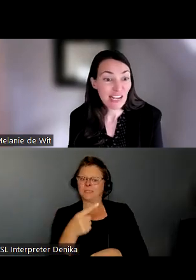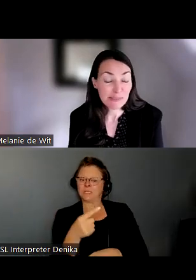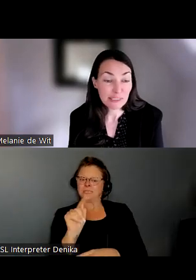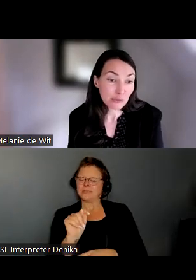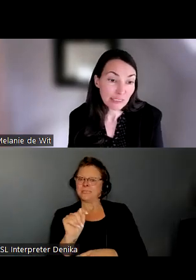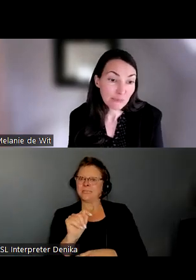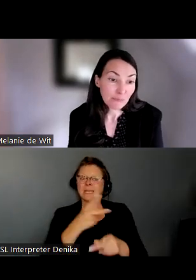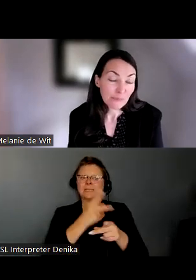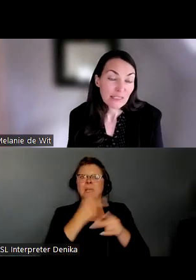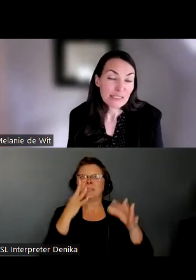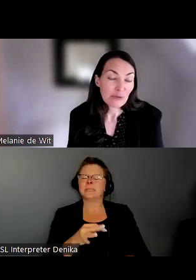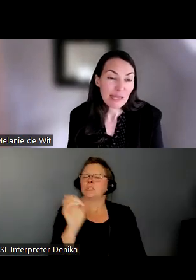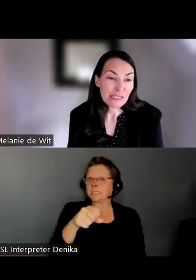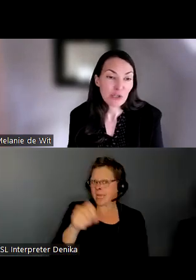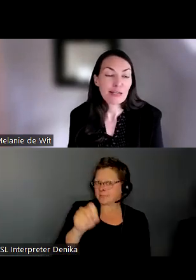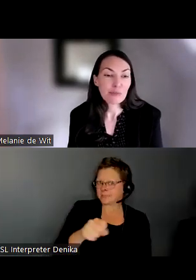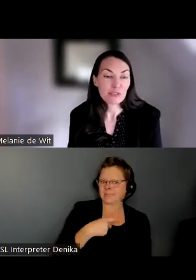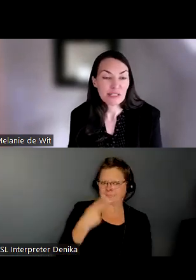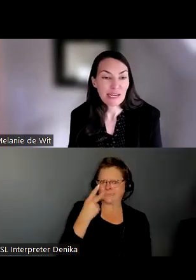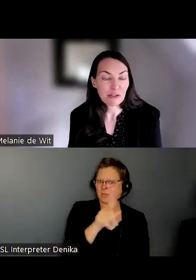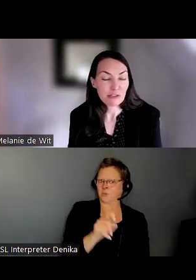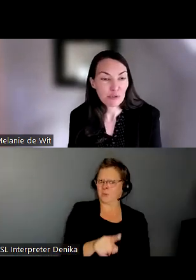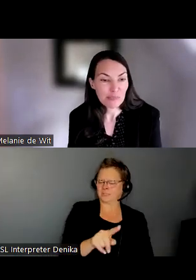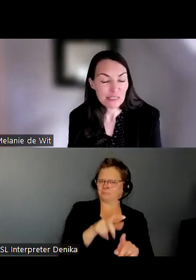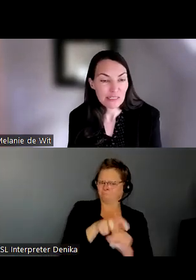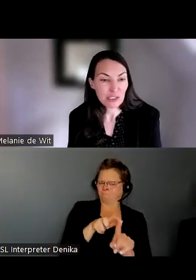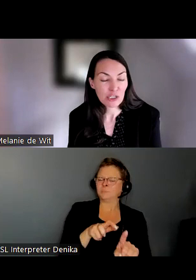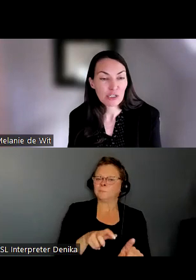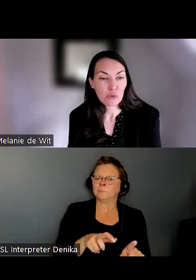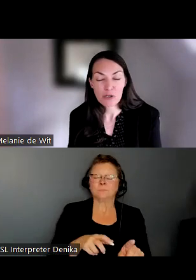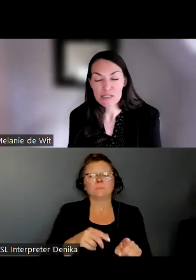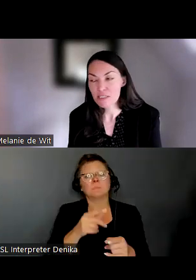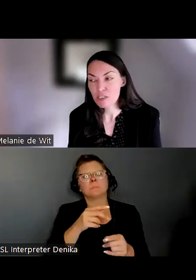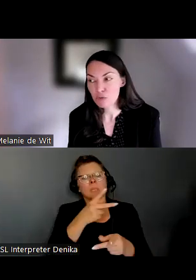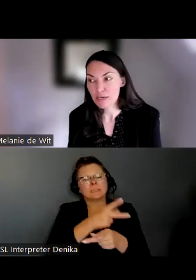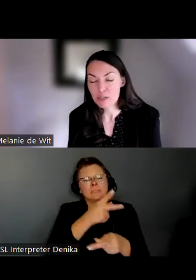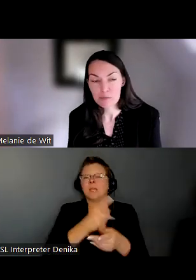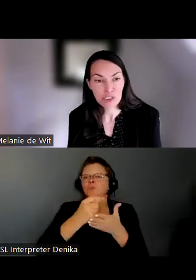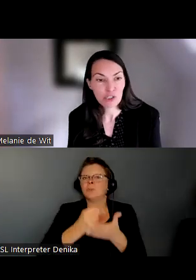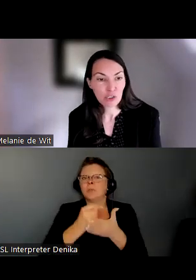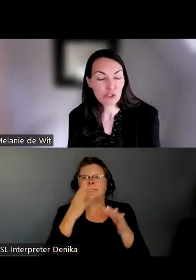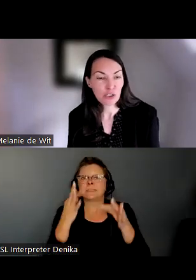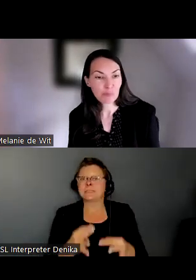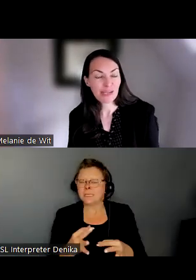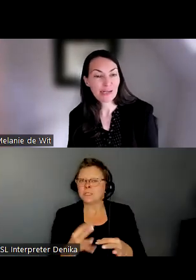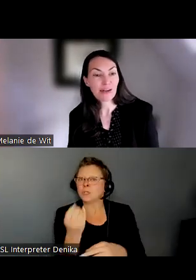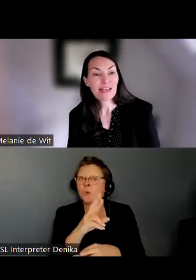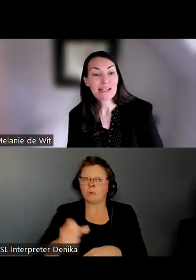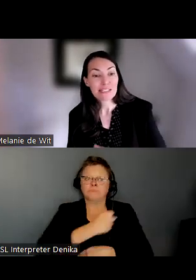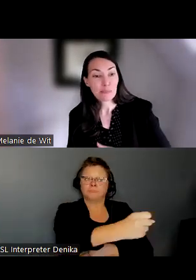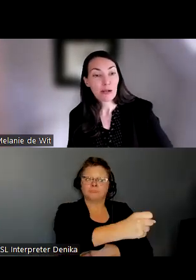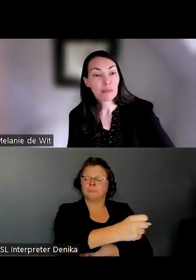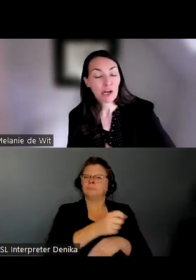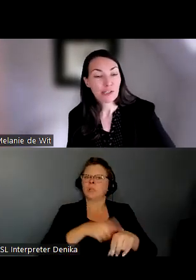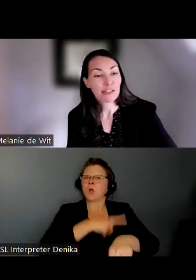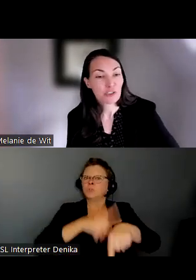decisions? Absolutely. So anytime there's a care and treatment decision or a decision around admission to long-term care, it's